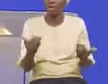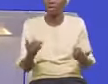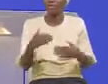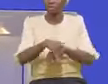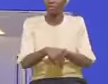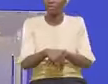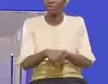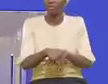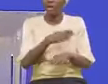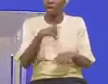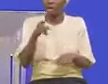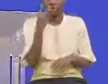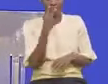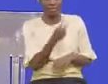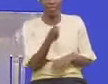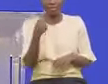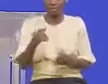fia ya.